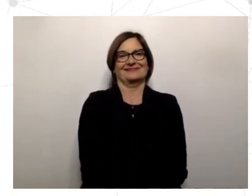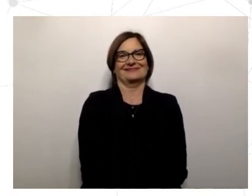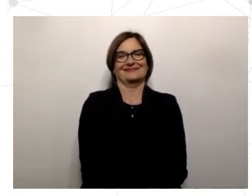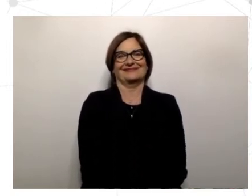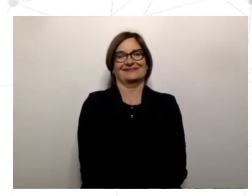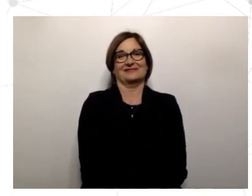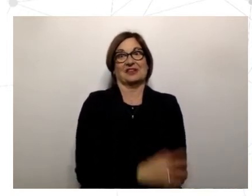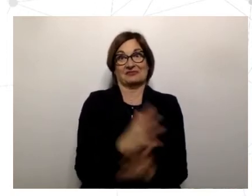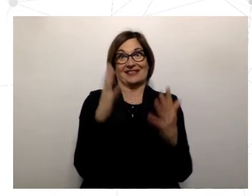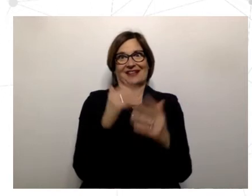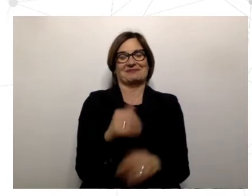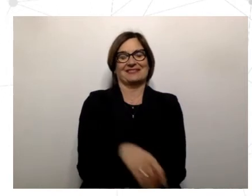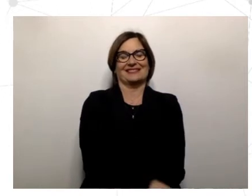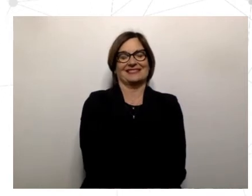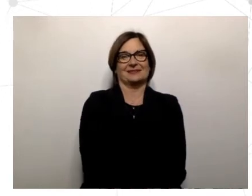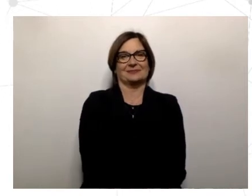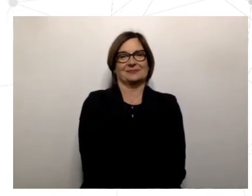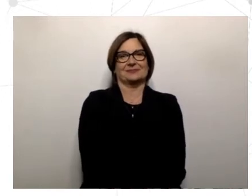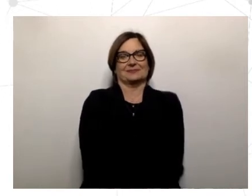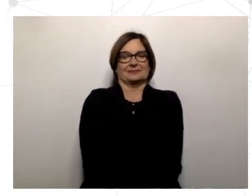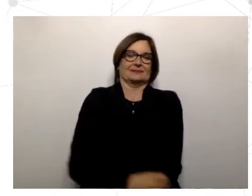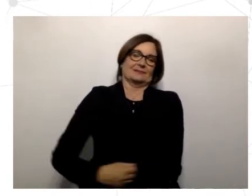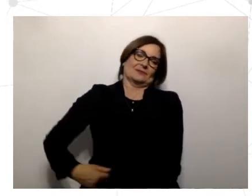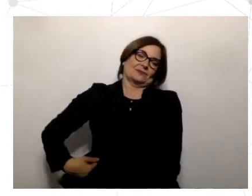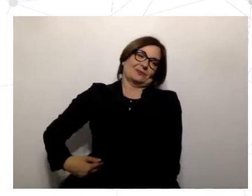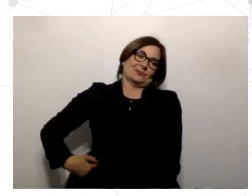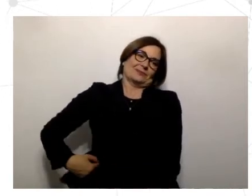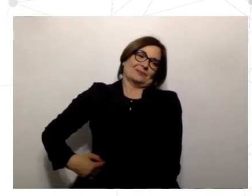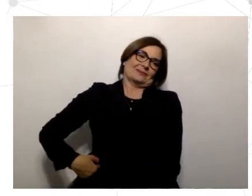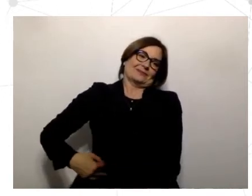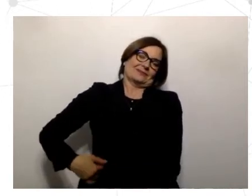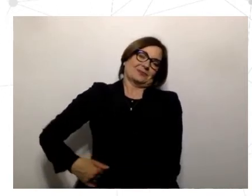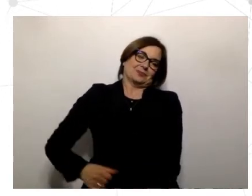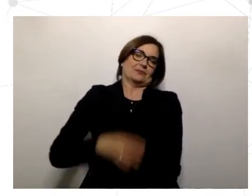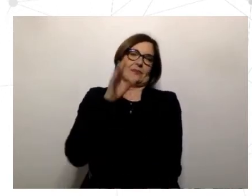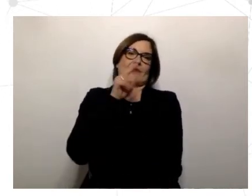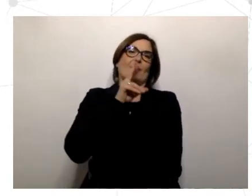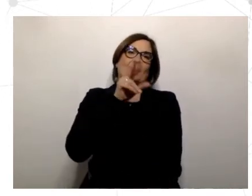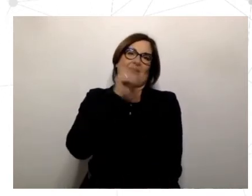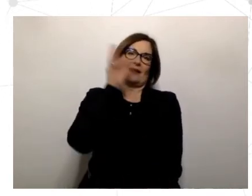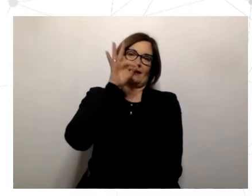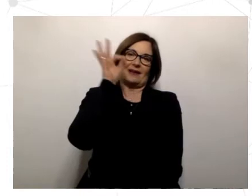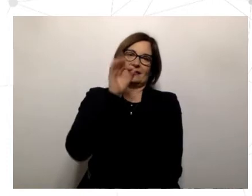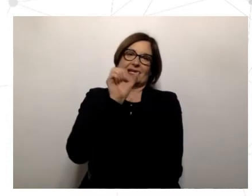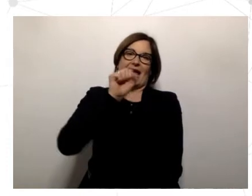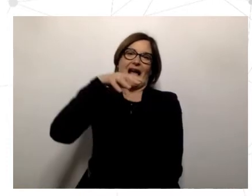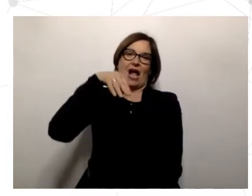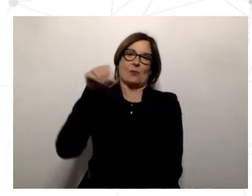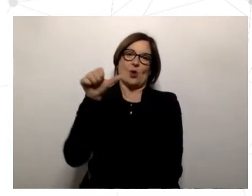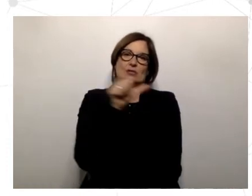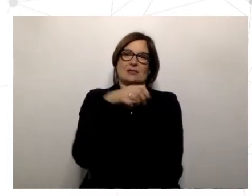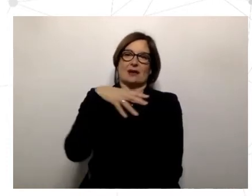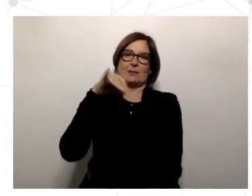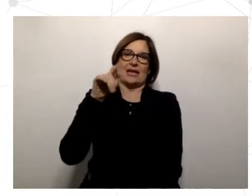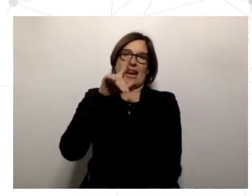Yes. Thank you. And I have been following the whole presentation, and it is such a pleasure